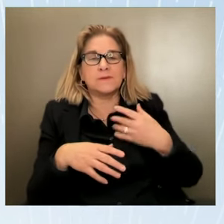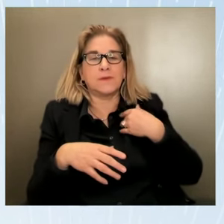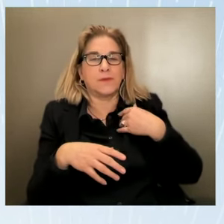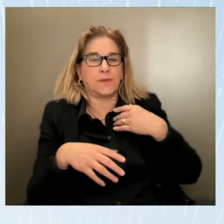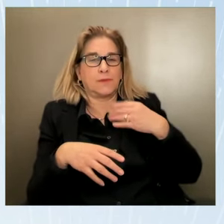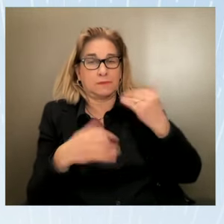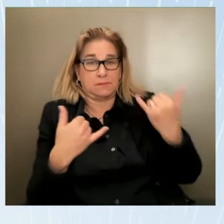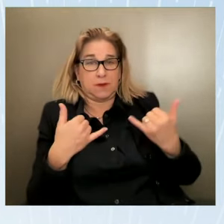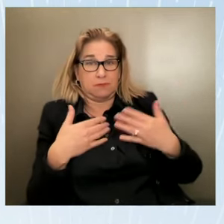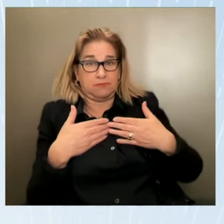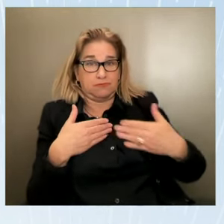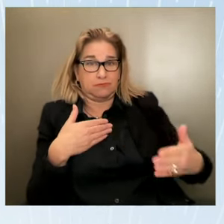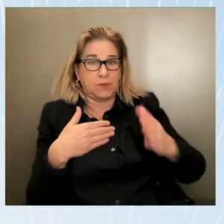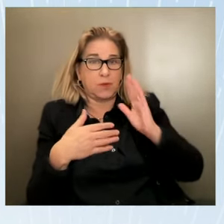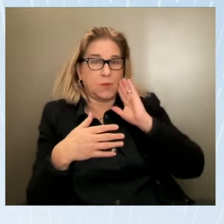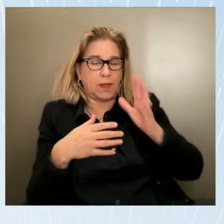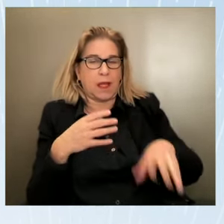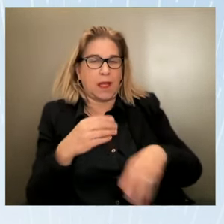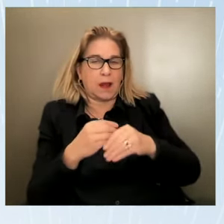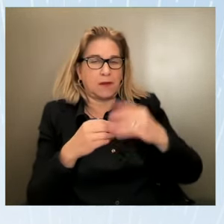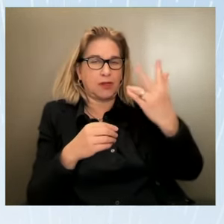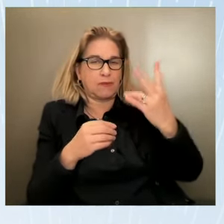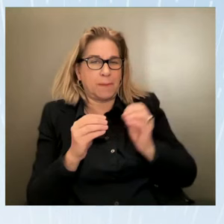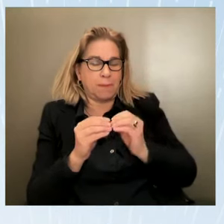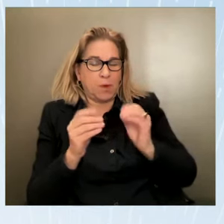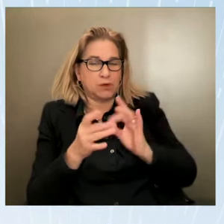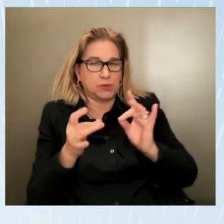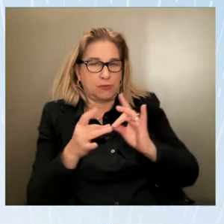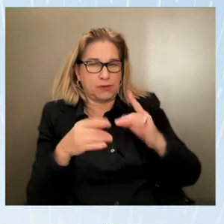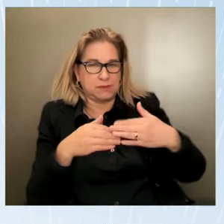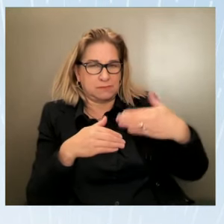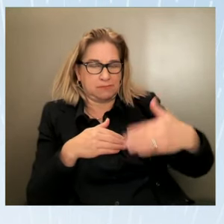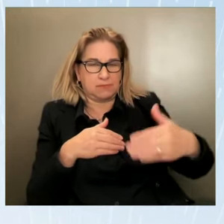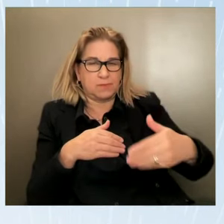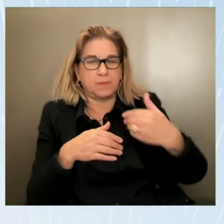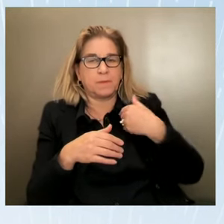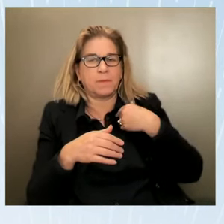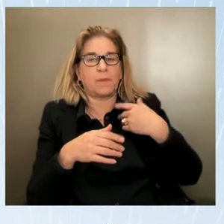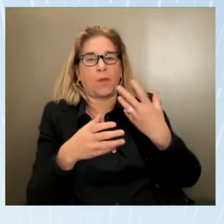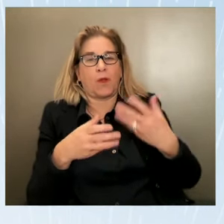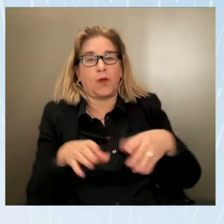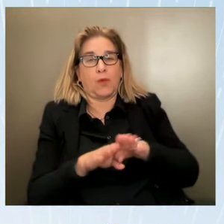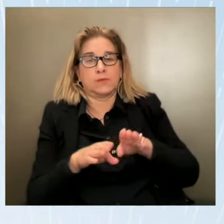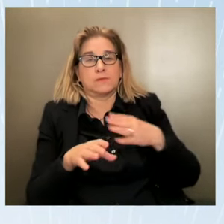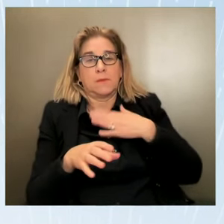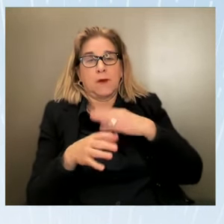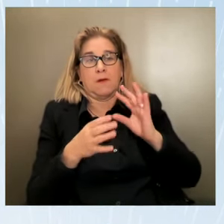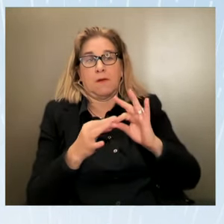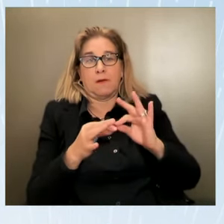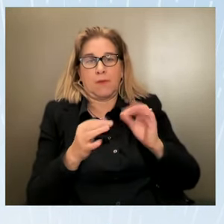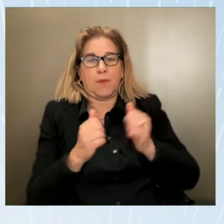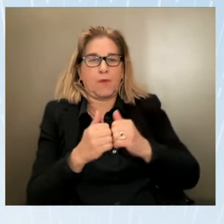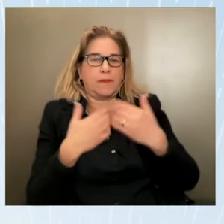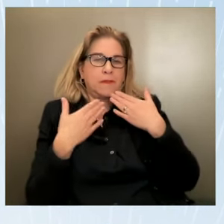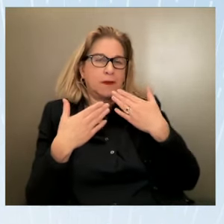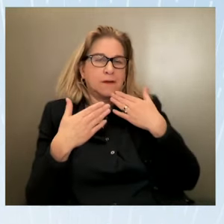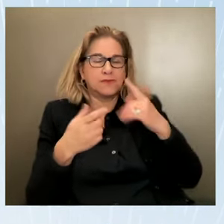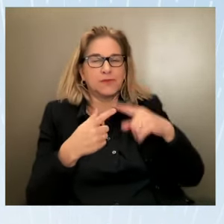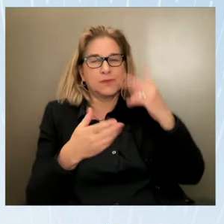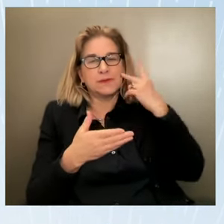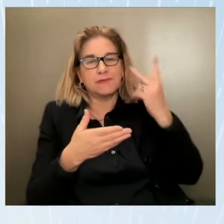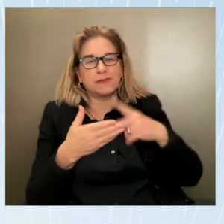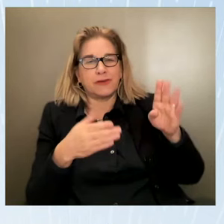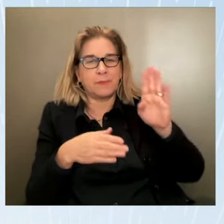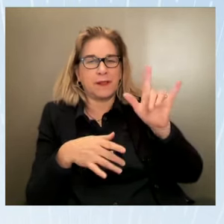just close by extending my thanks to Secretary Blinken for leading the efforts here to end all human trafficking, and please be assured